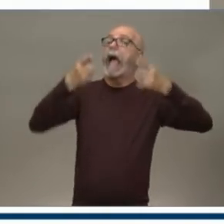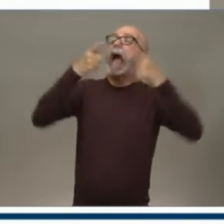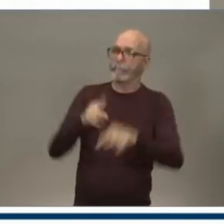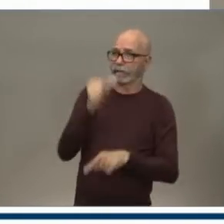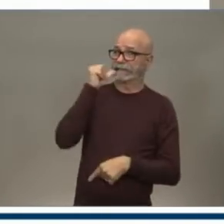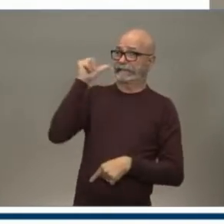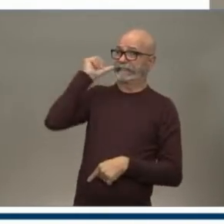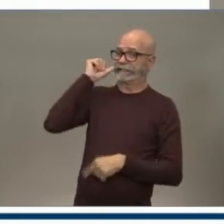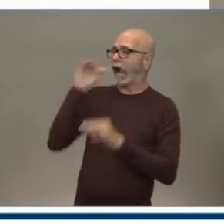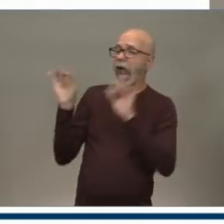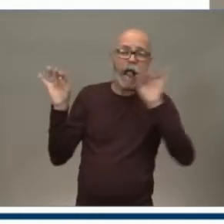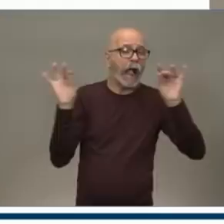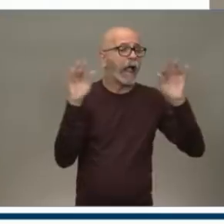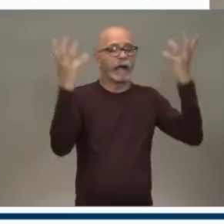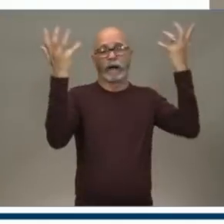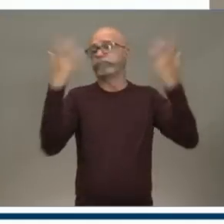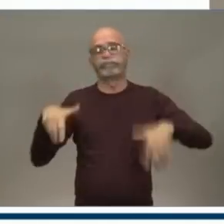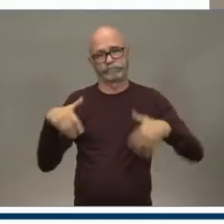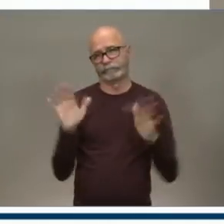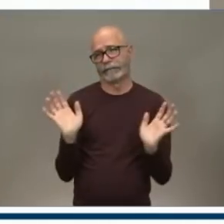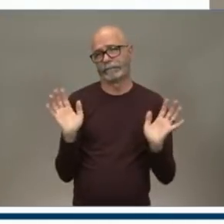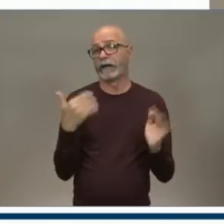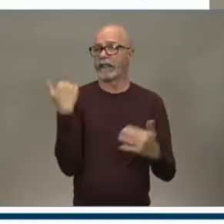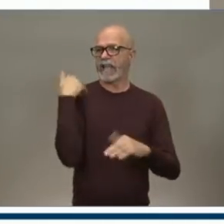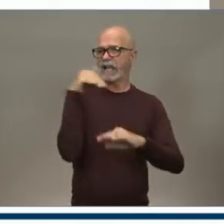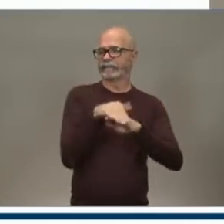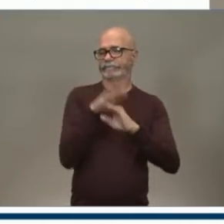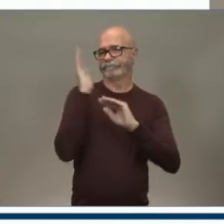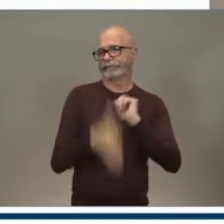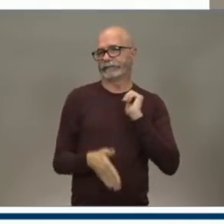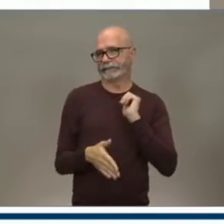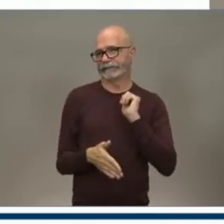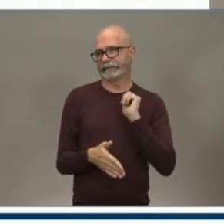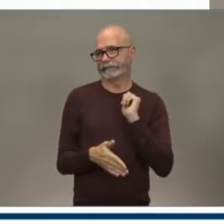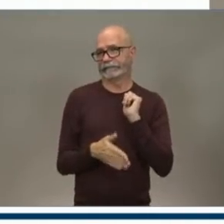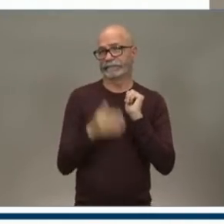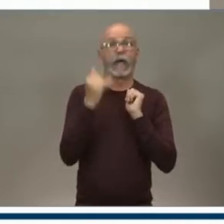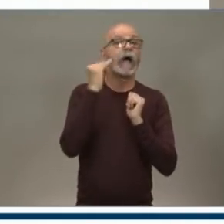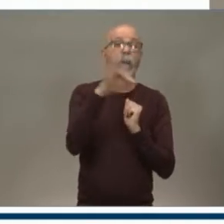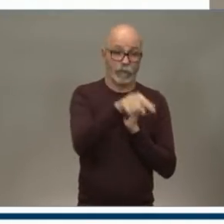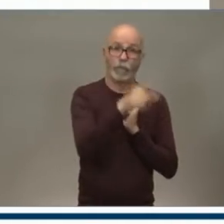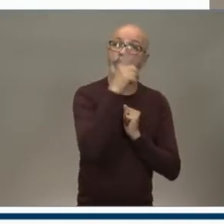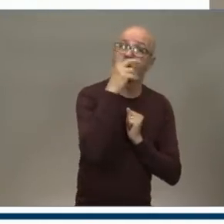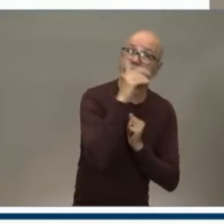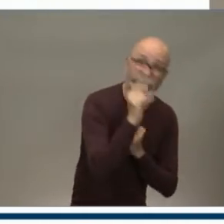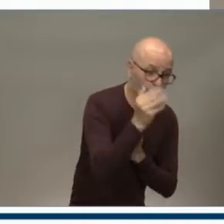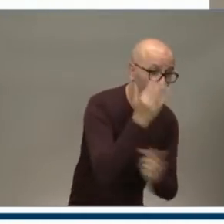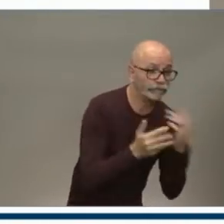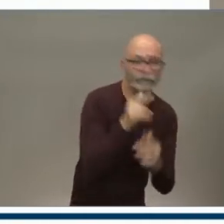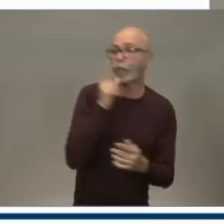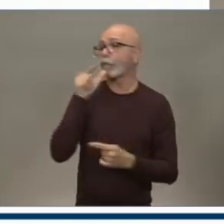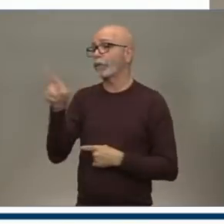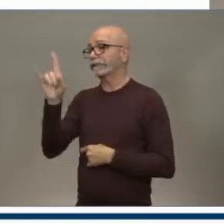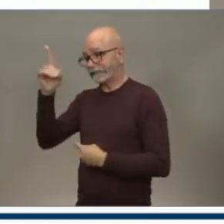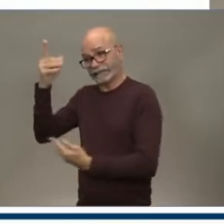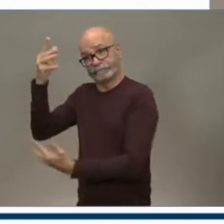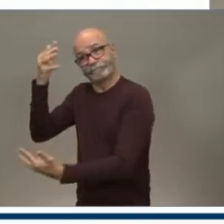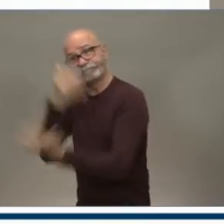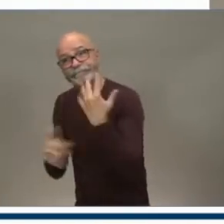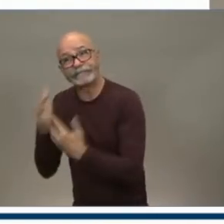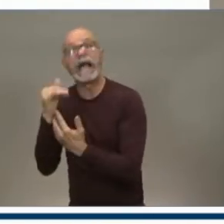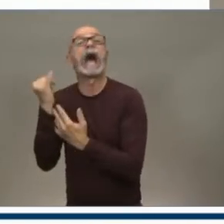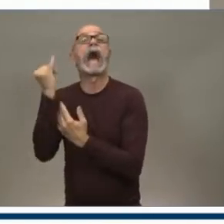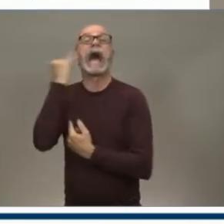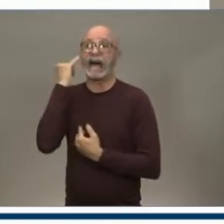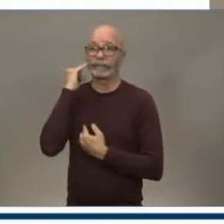people who are directly linked to those schools, if they're listening, if you have not heard directly from public health, it means you have